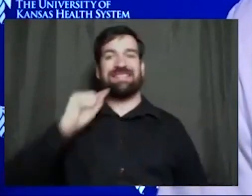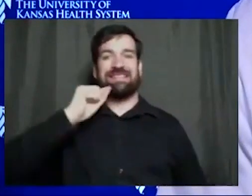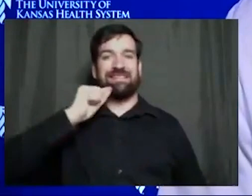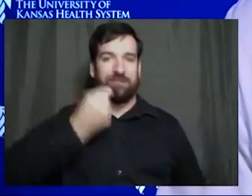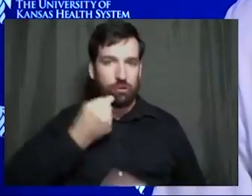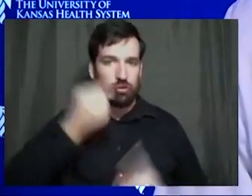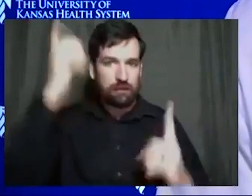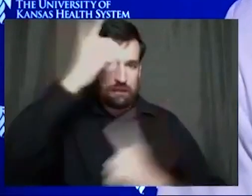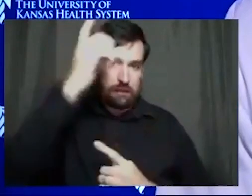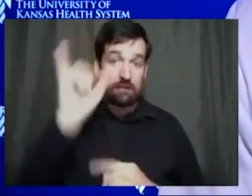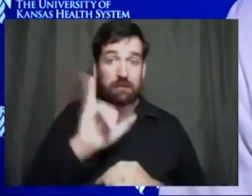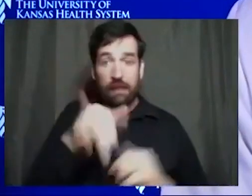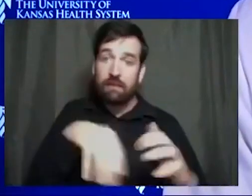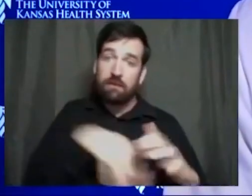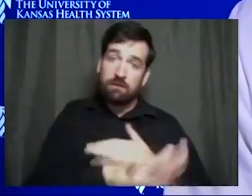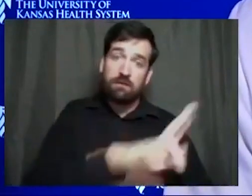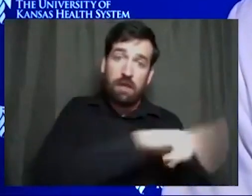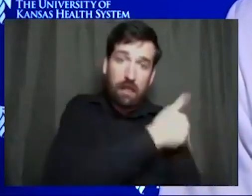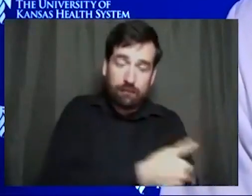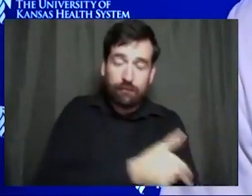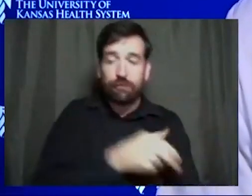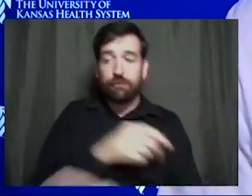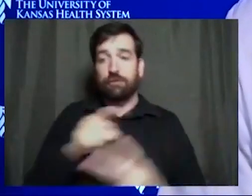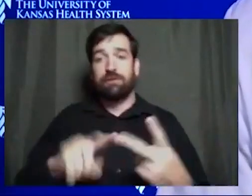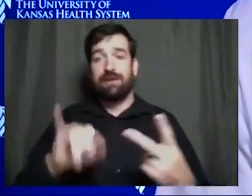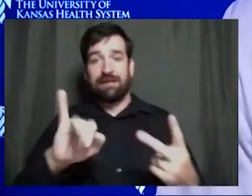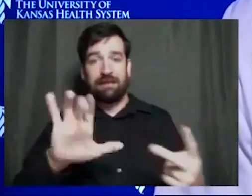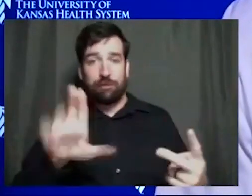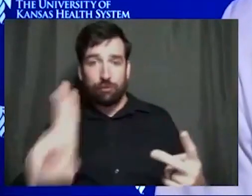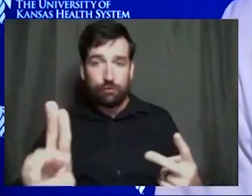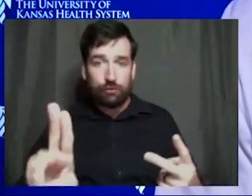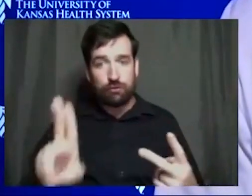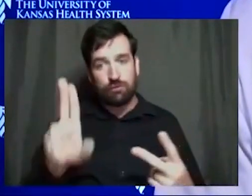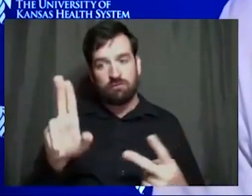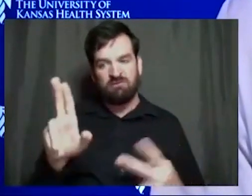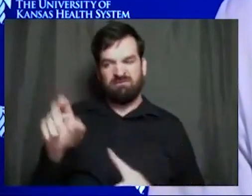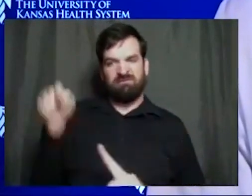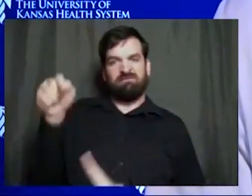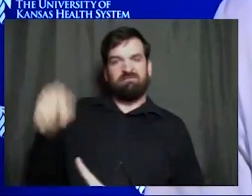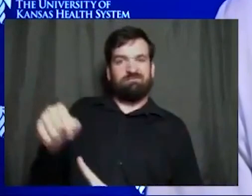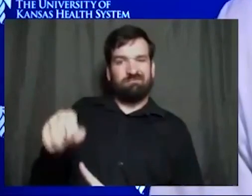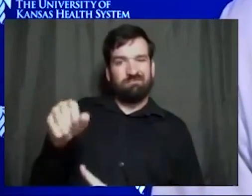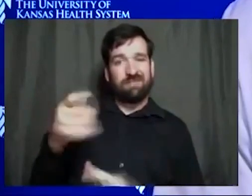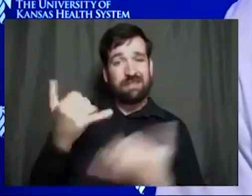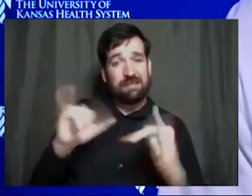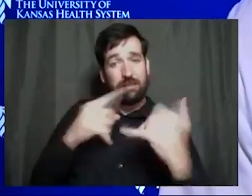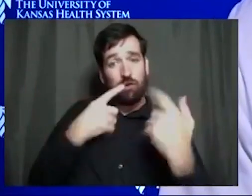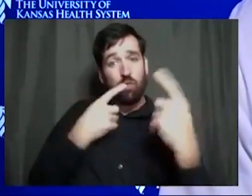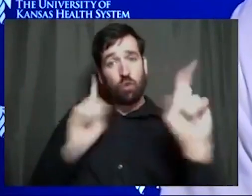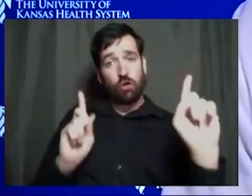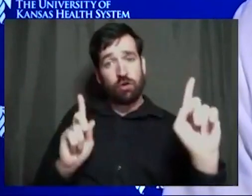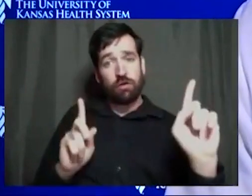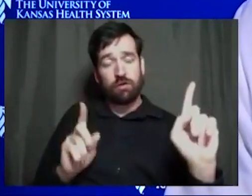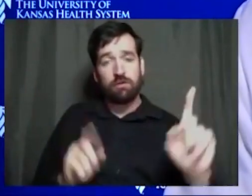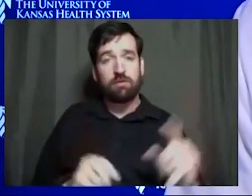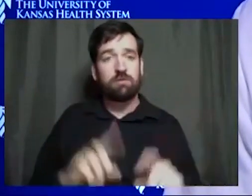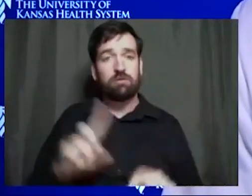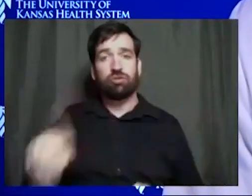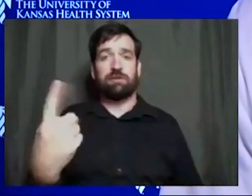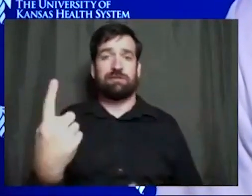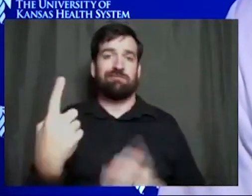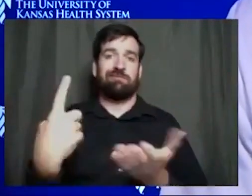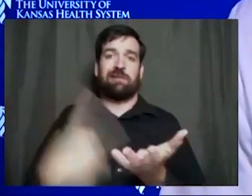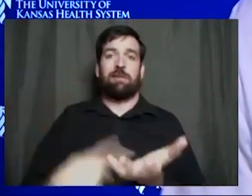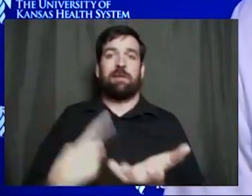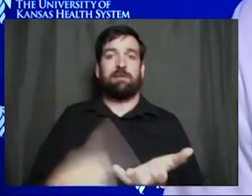going to the hospital and going to the ICU and things like that. So I think the vaccines continue to work, and it just is, sometimes it is dumb